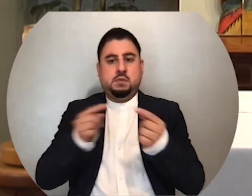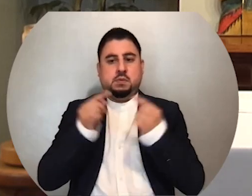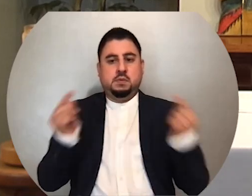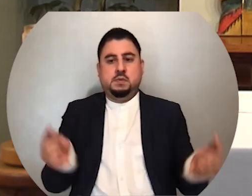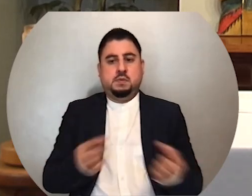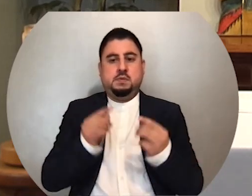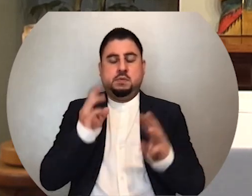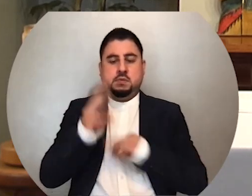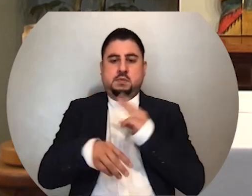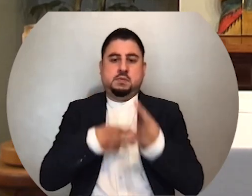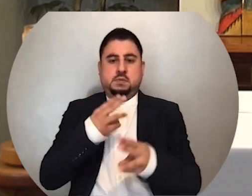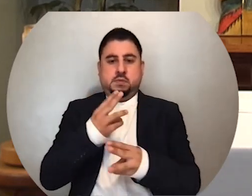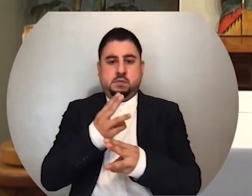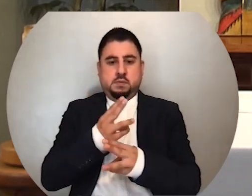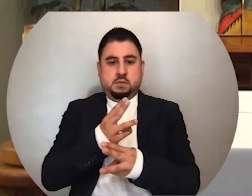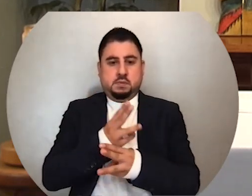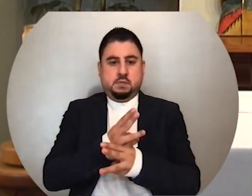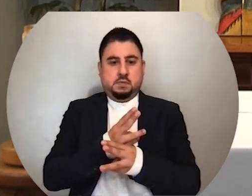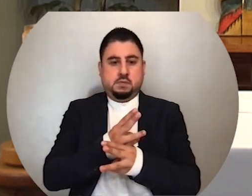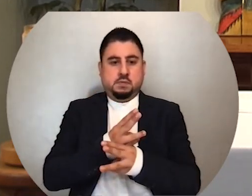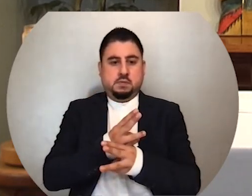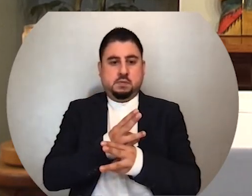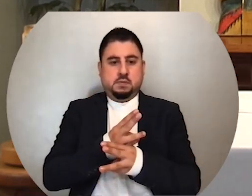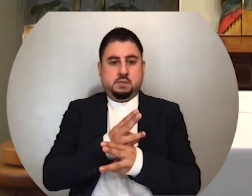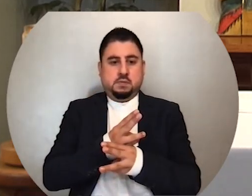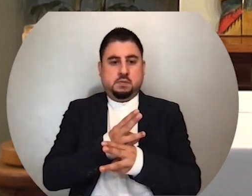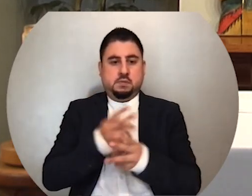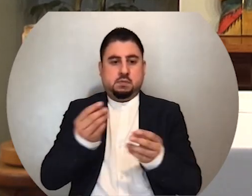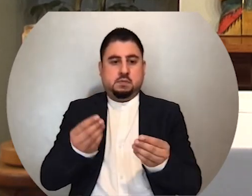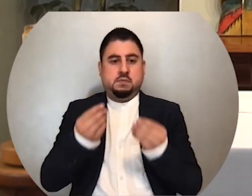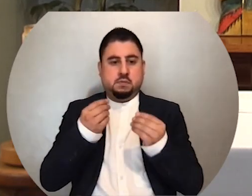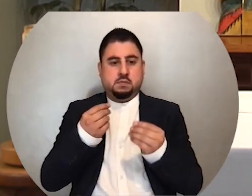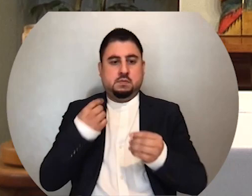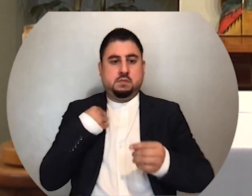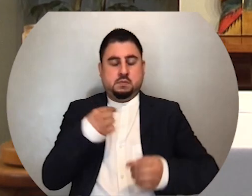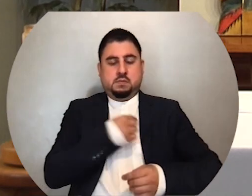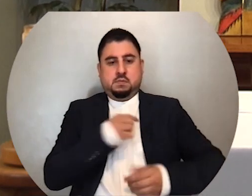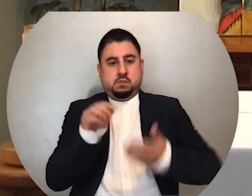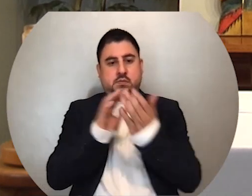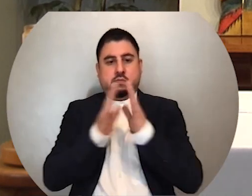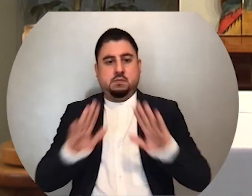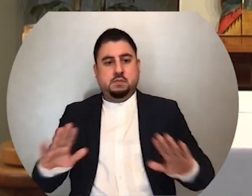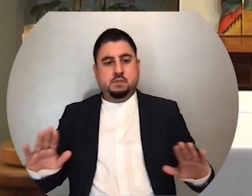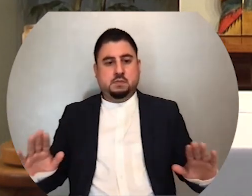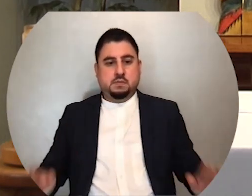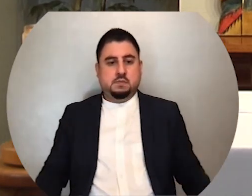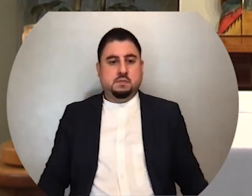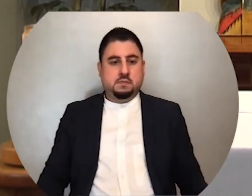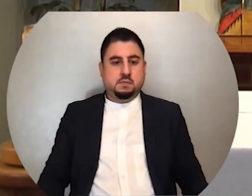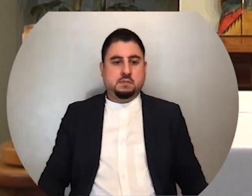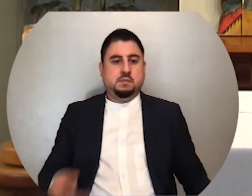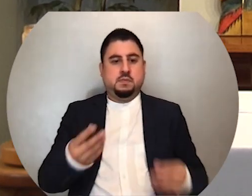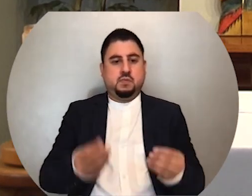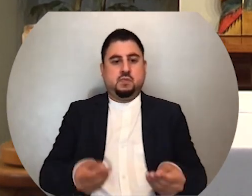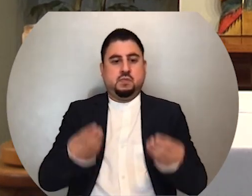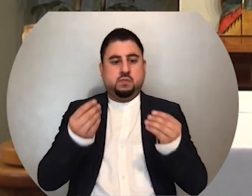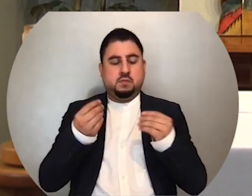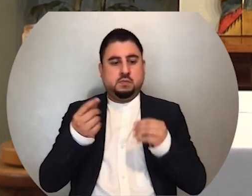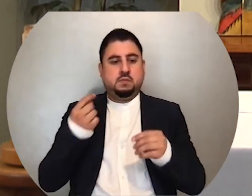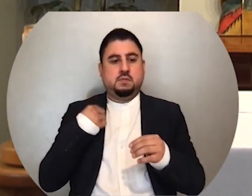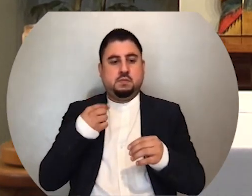Take away the sins of the world. Grant for us